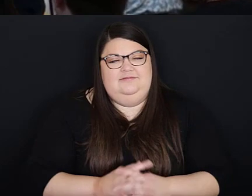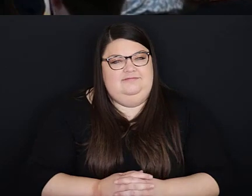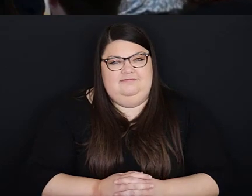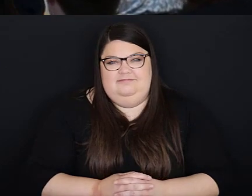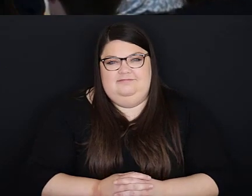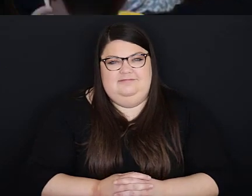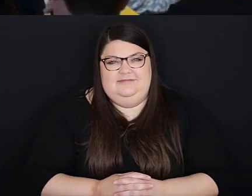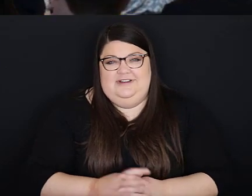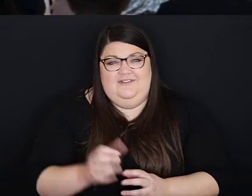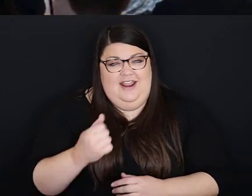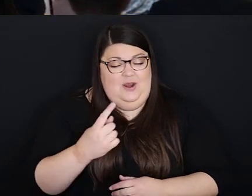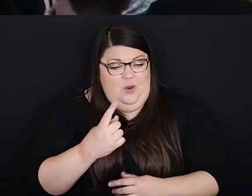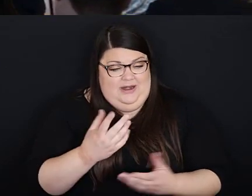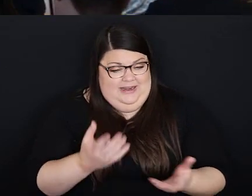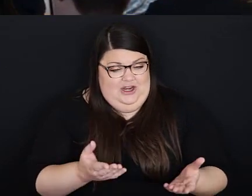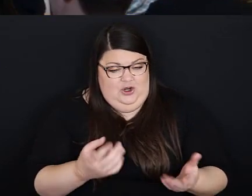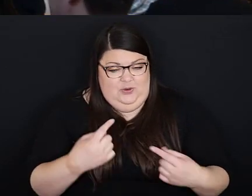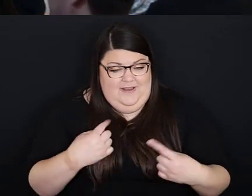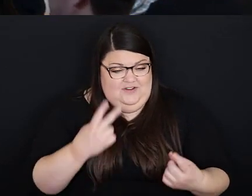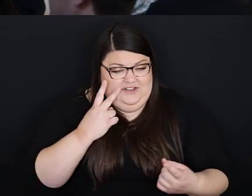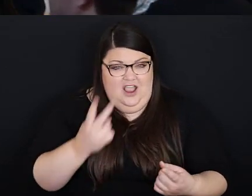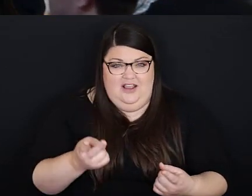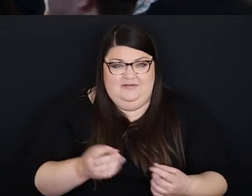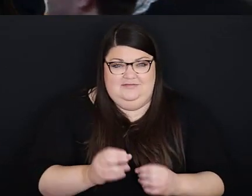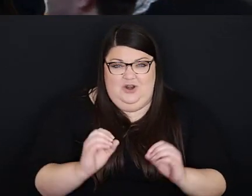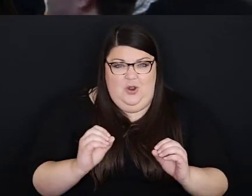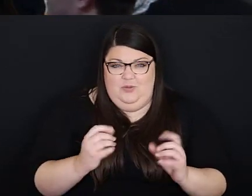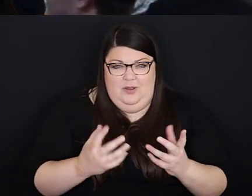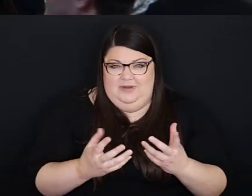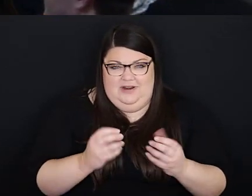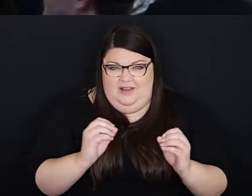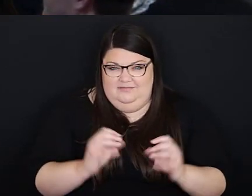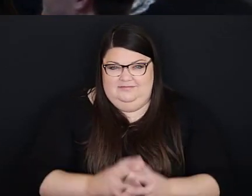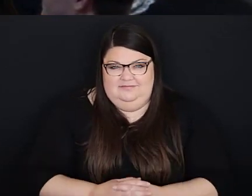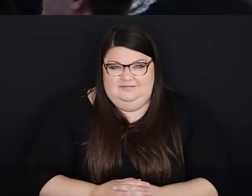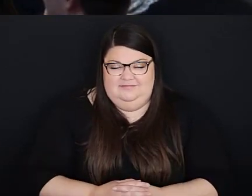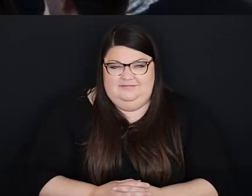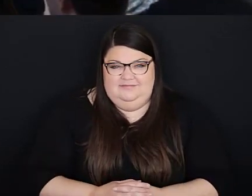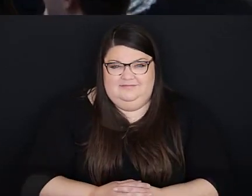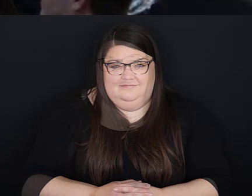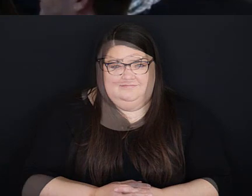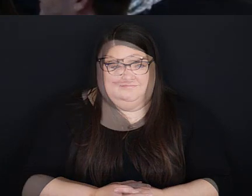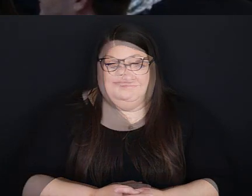mean, was anybody here who ever saw it? No, probably not.